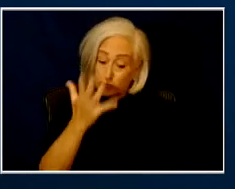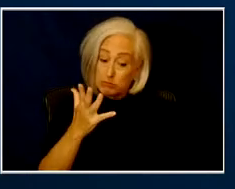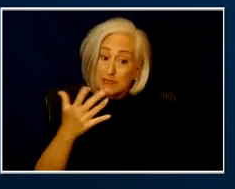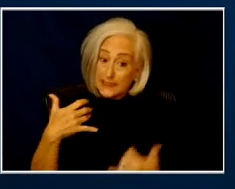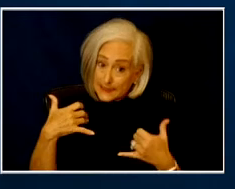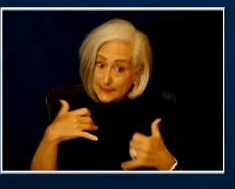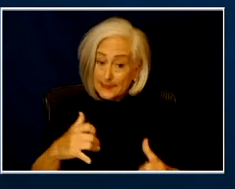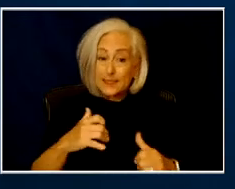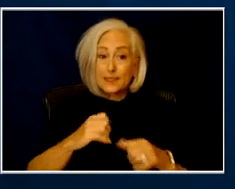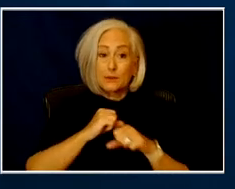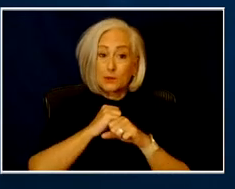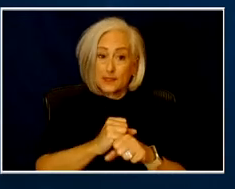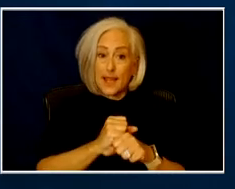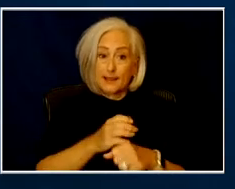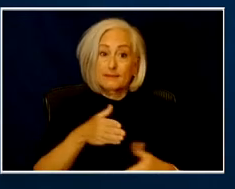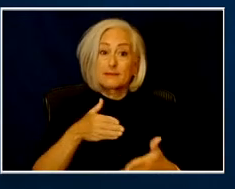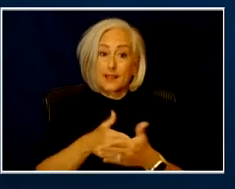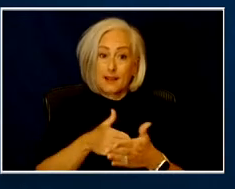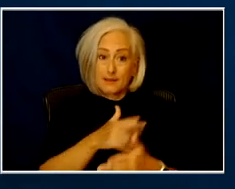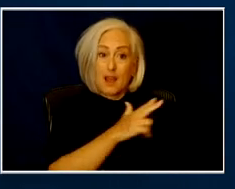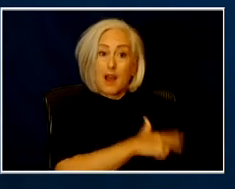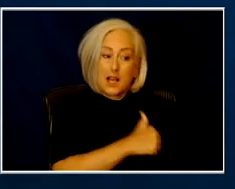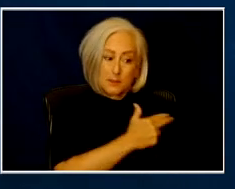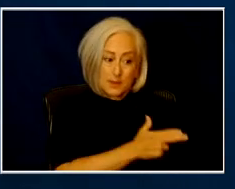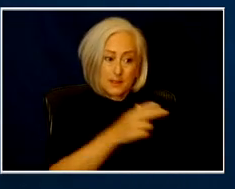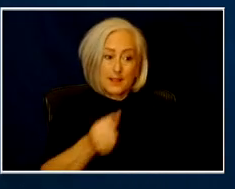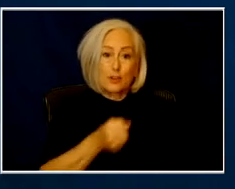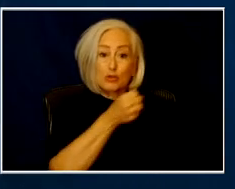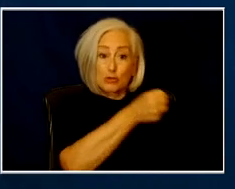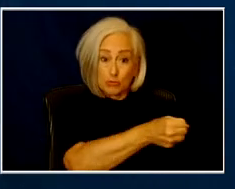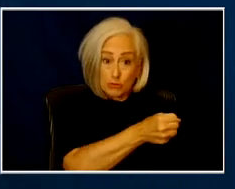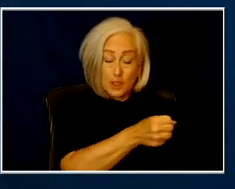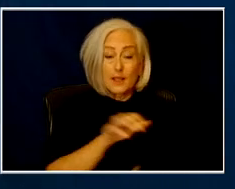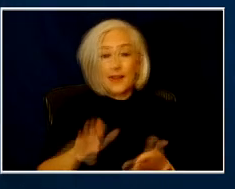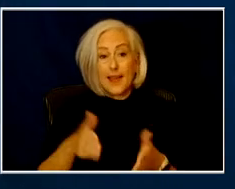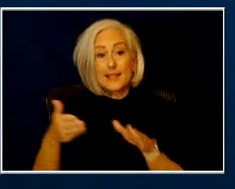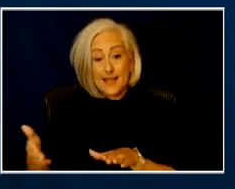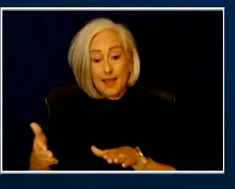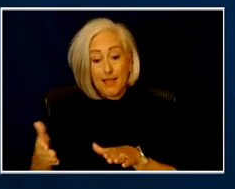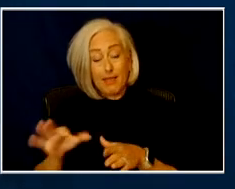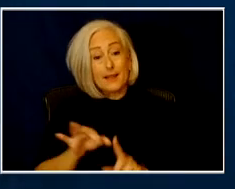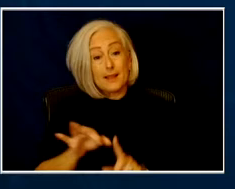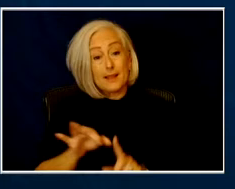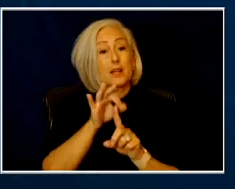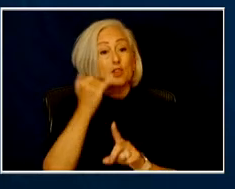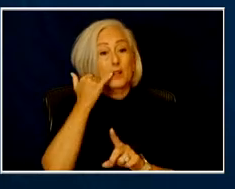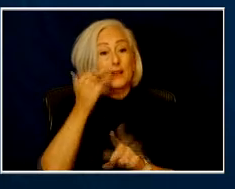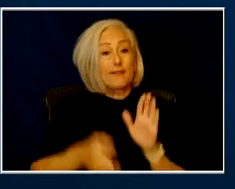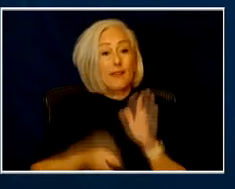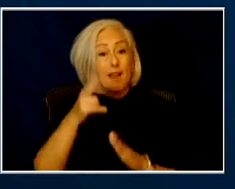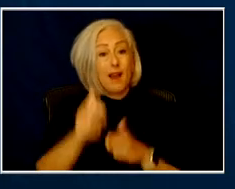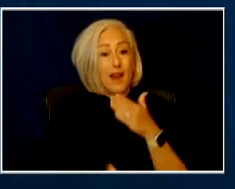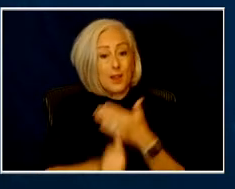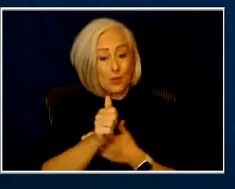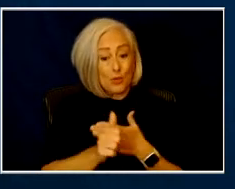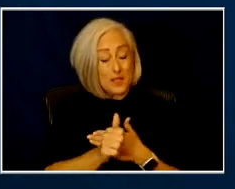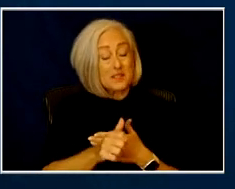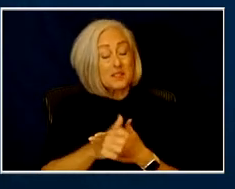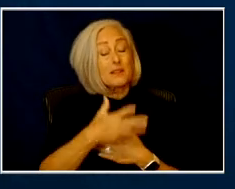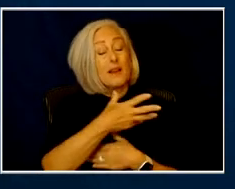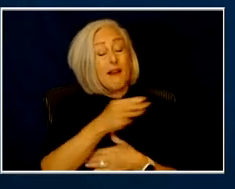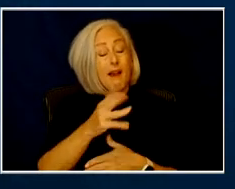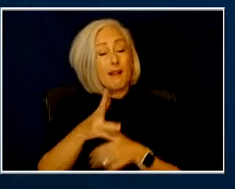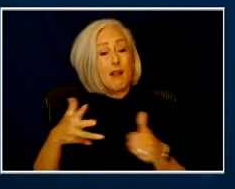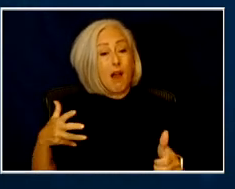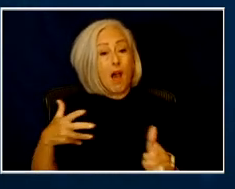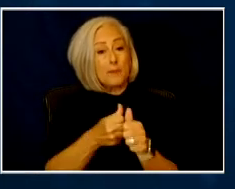disease and death especially those that were high risk and if you were up to date with the vaccine so luckily now we have Dr Pullen back with us